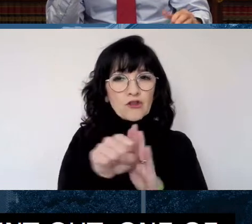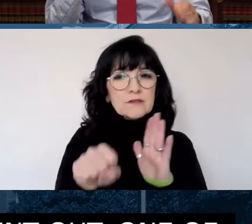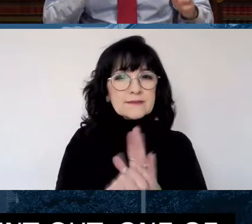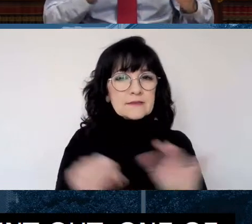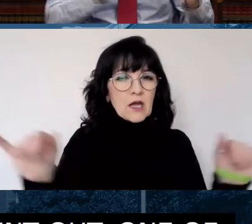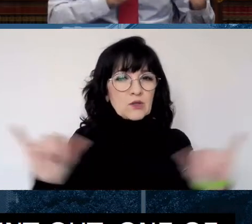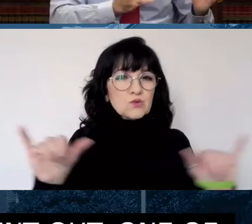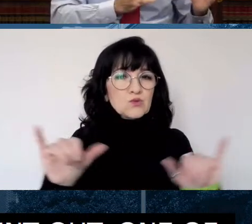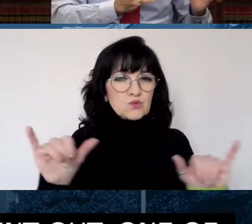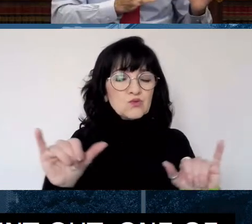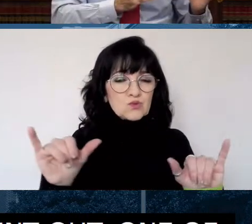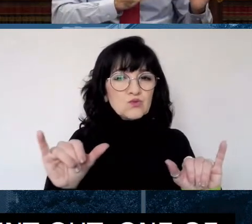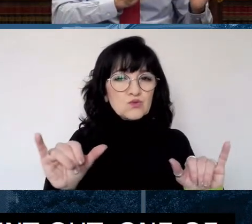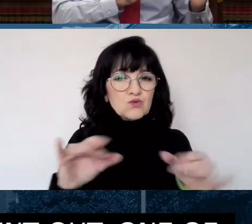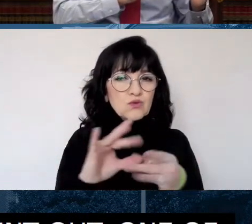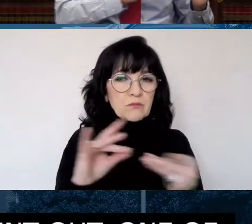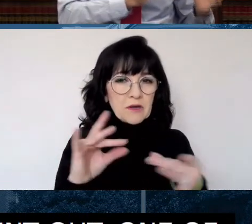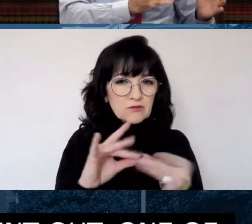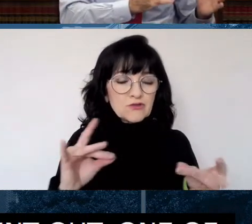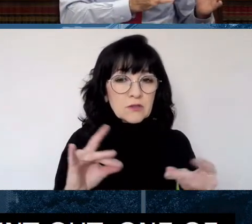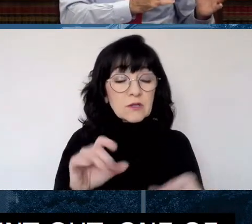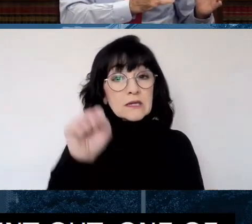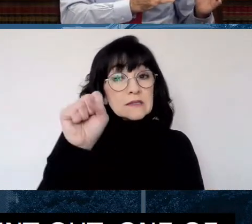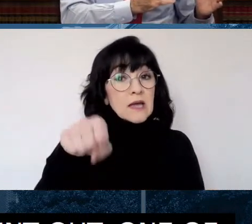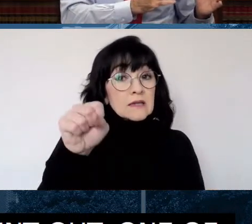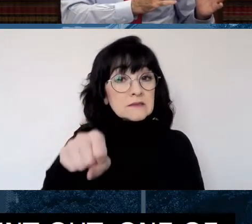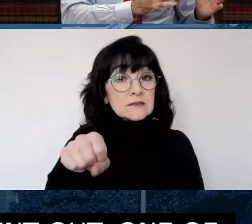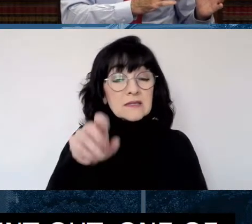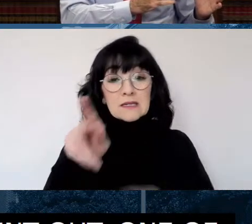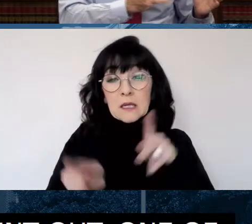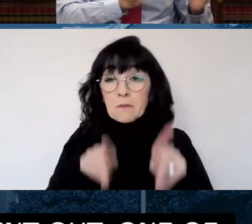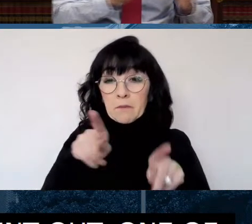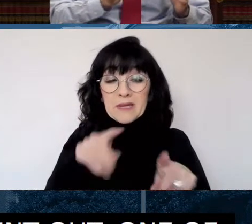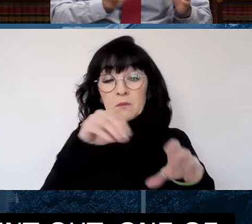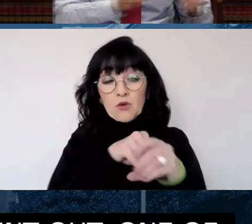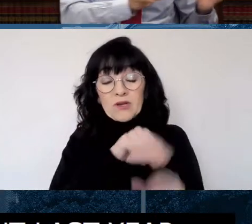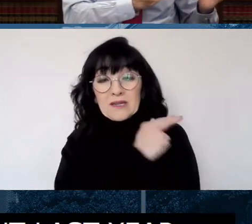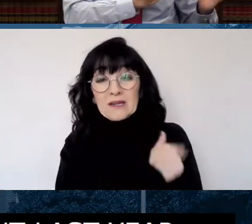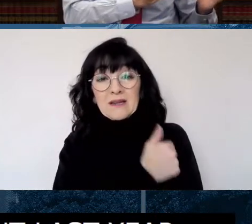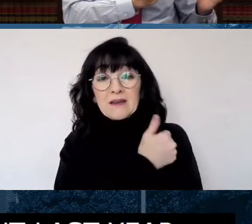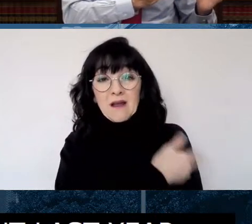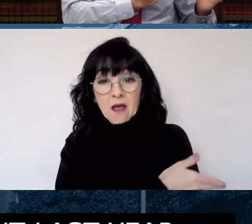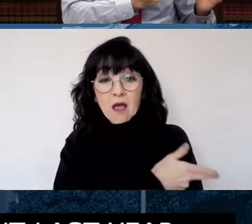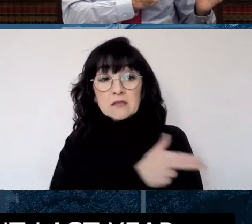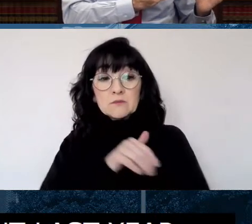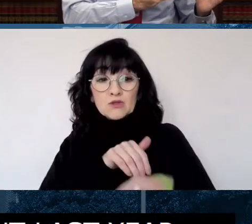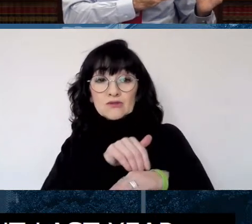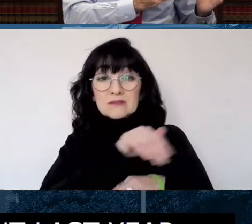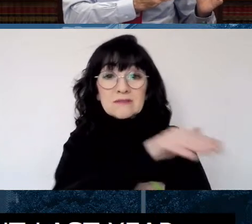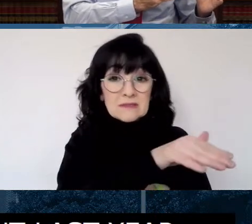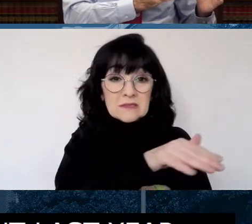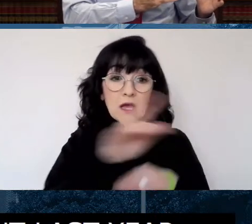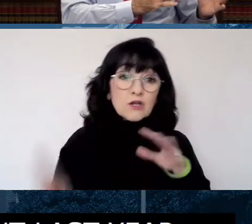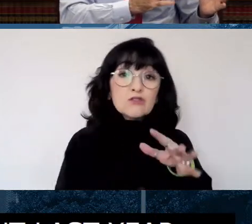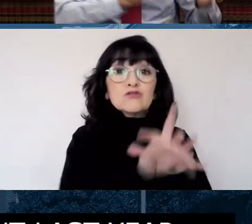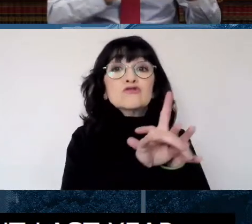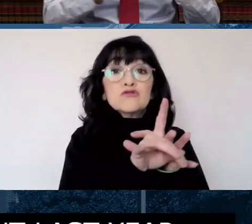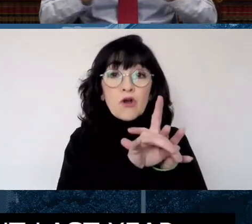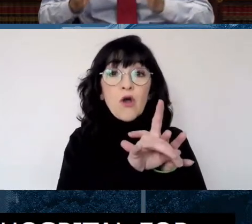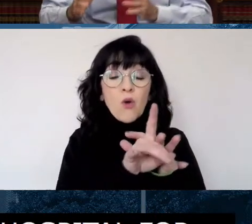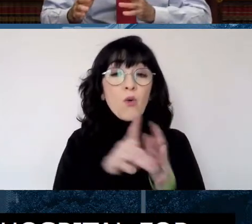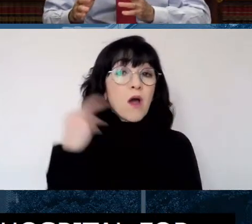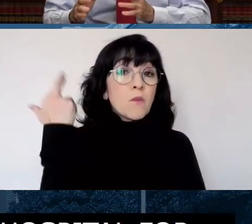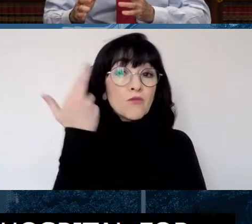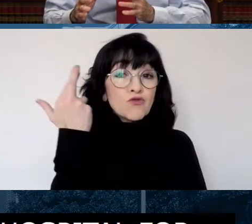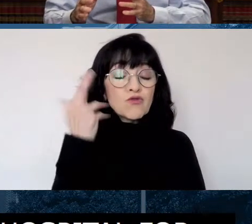thing, is you have people that are in the hospital for a COVID treatment because that's the reason they are admitted to the hospital, and